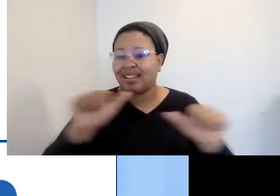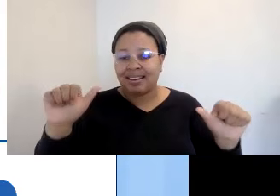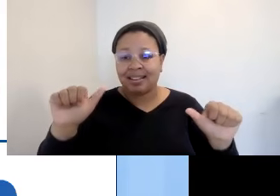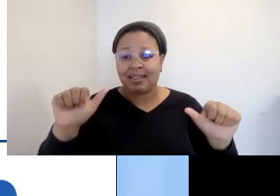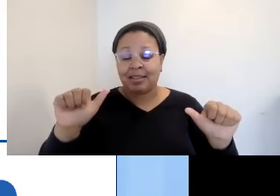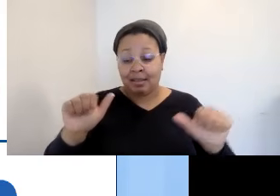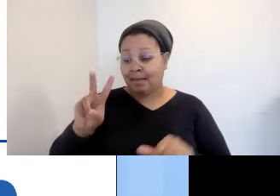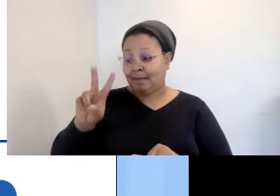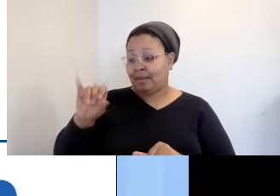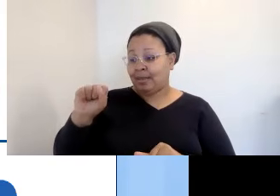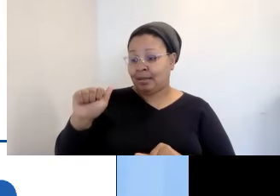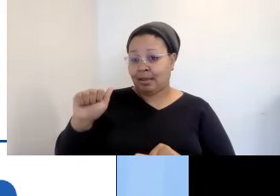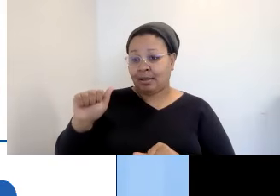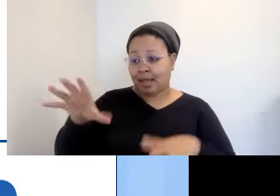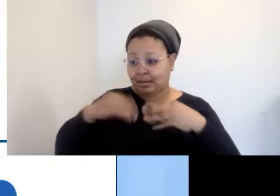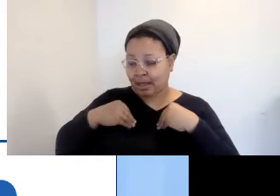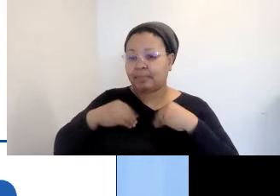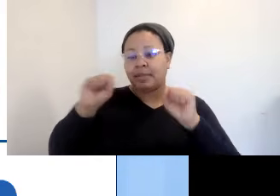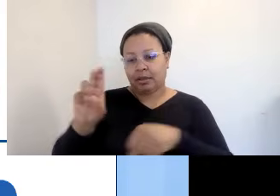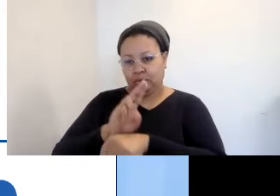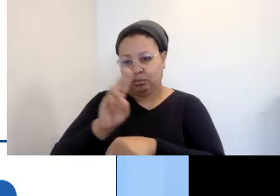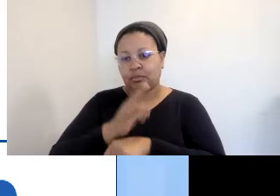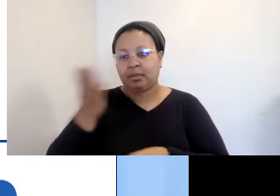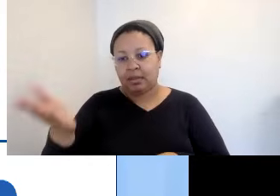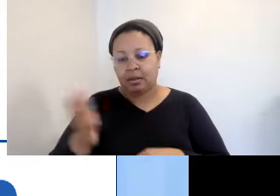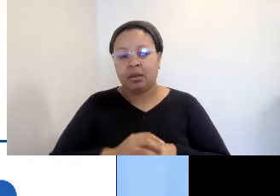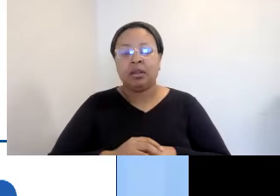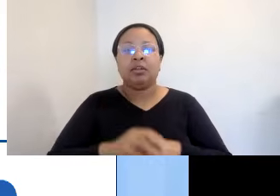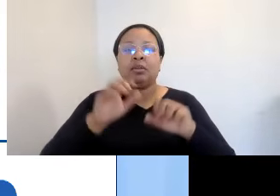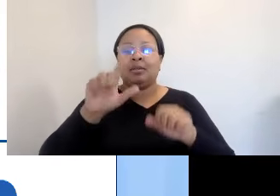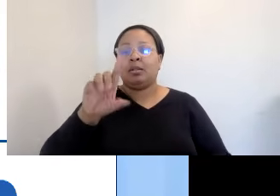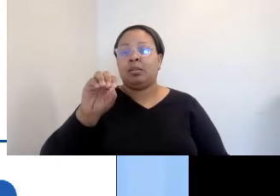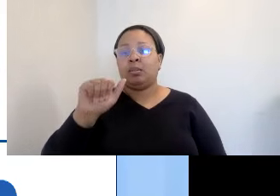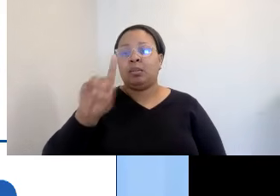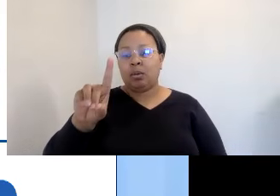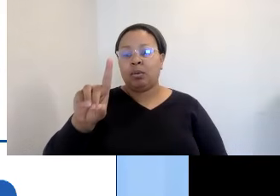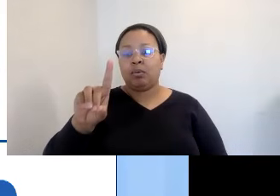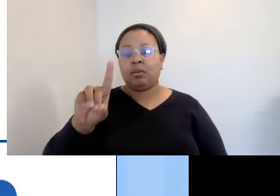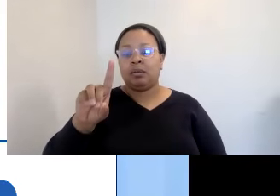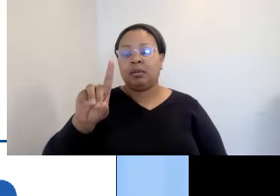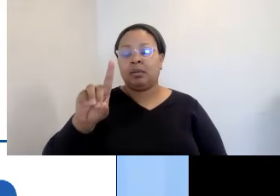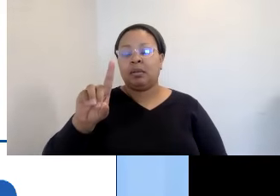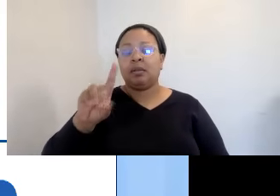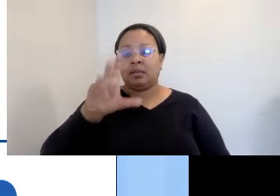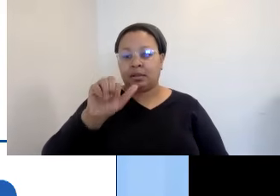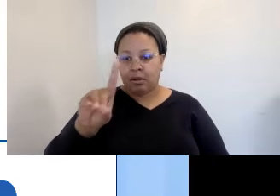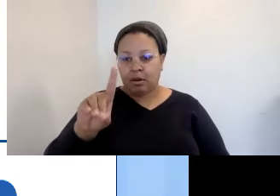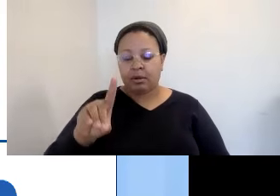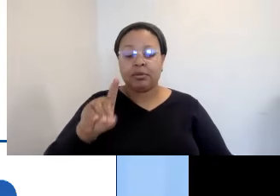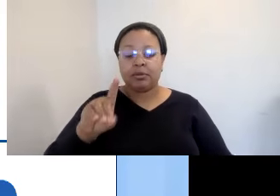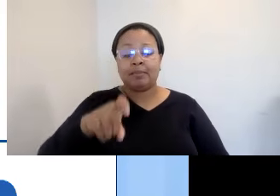Visa is accepted. And it is a loadable debit card. What that means is that you have to log